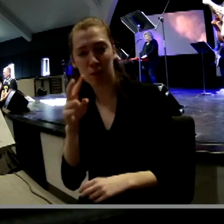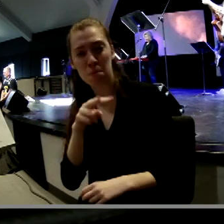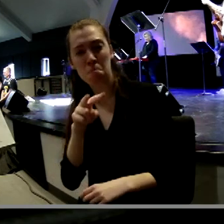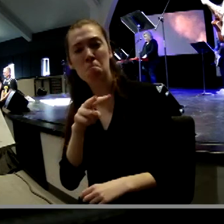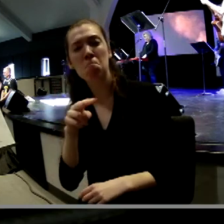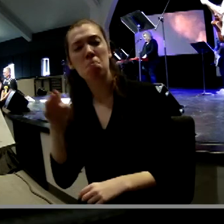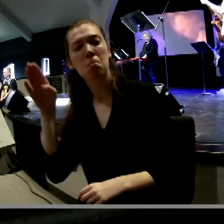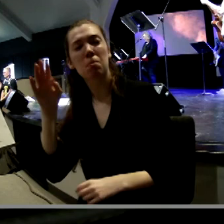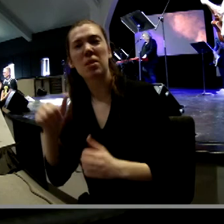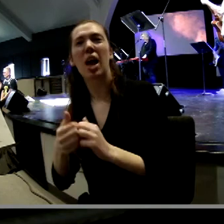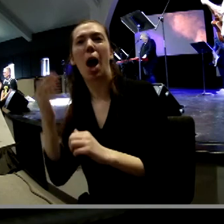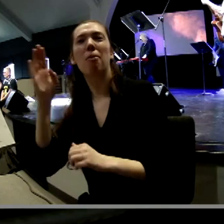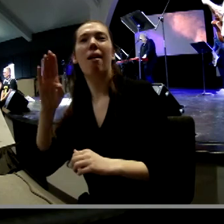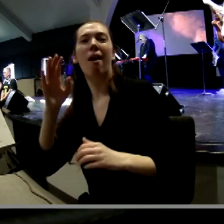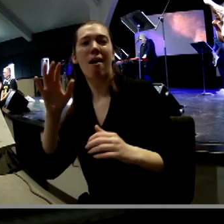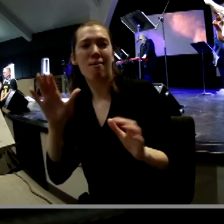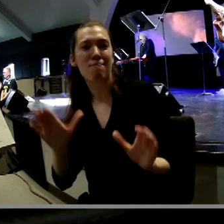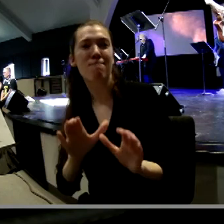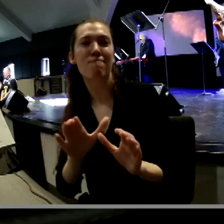life.